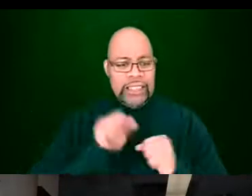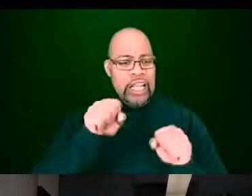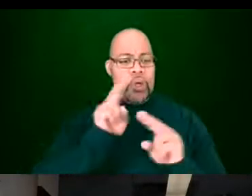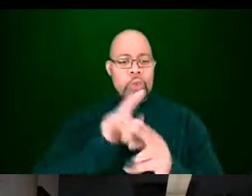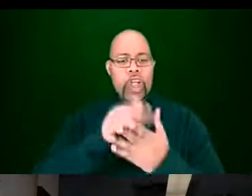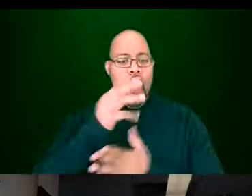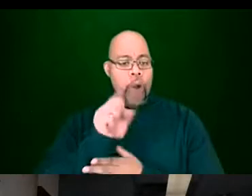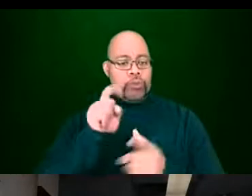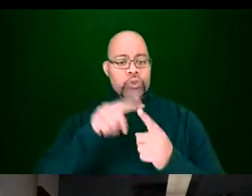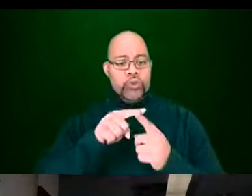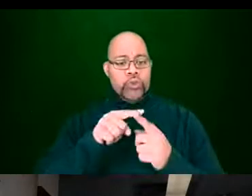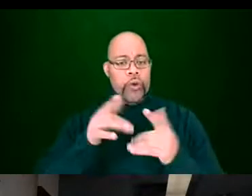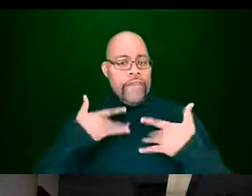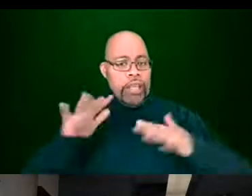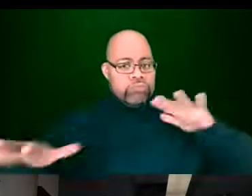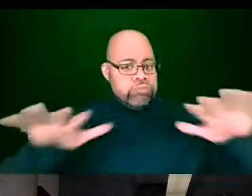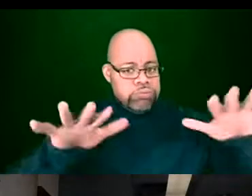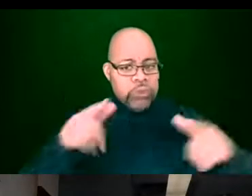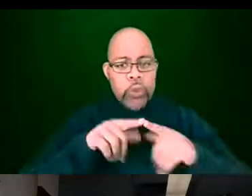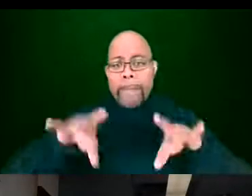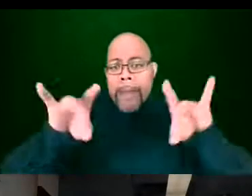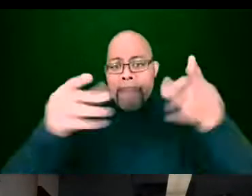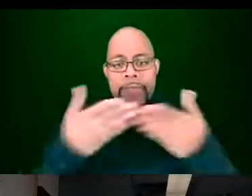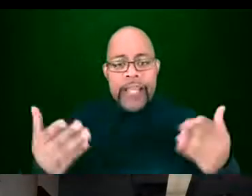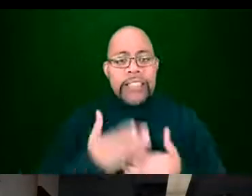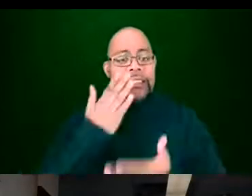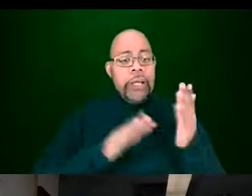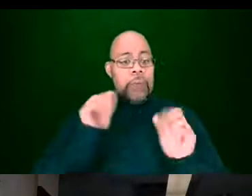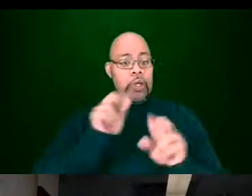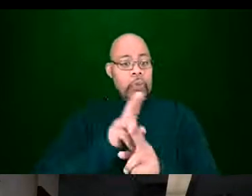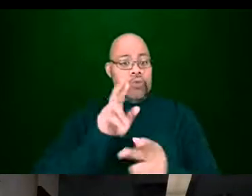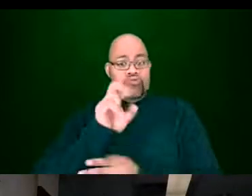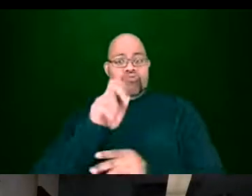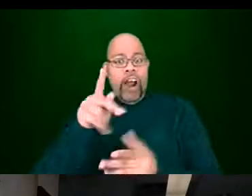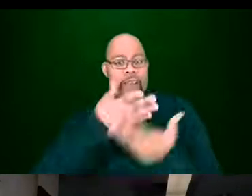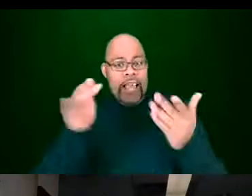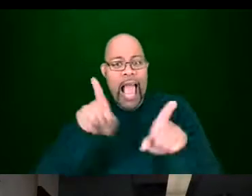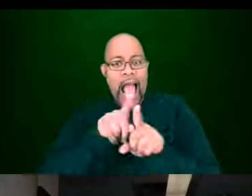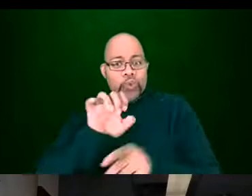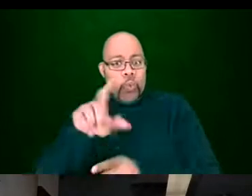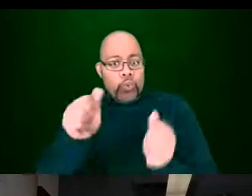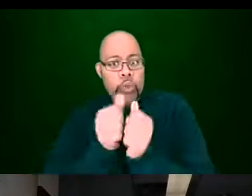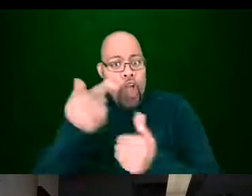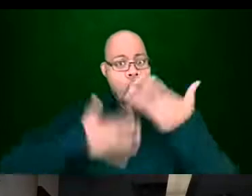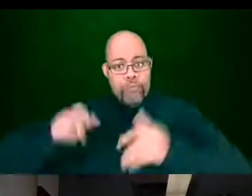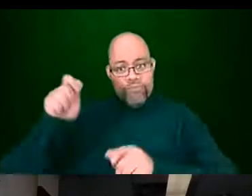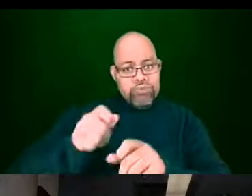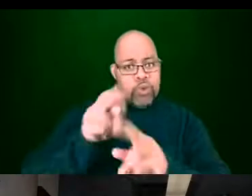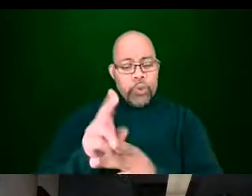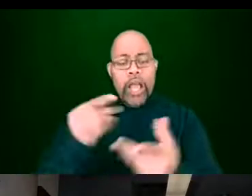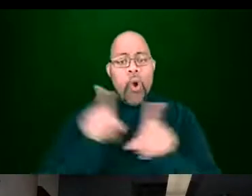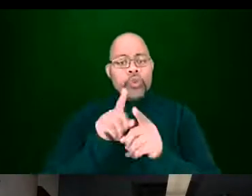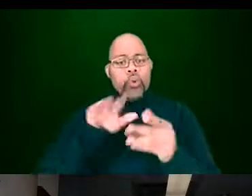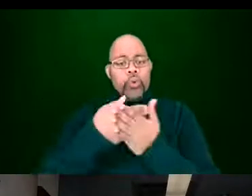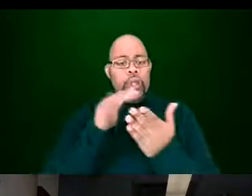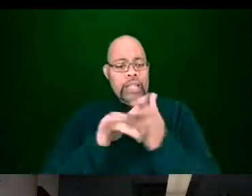those arms to feel around, to pick up things. Some of them will even use rocks and things as tools with their arms. They're also using all those